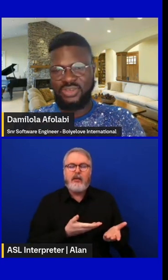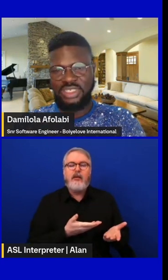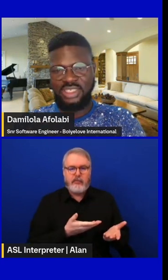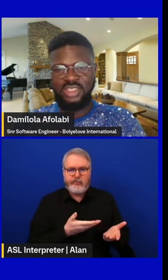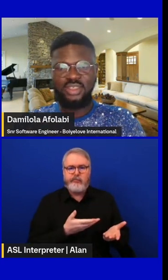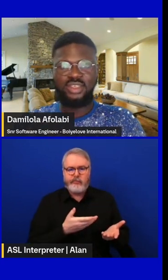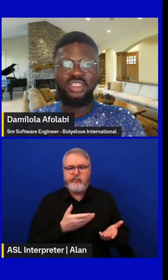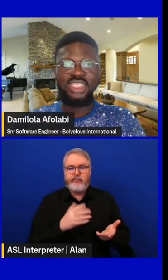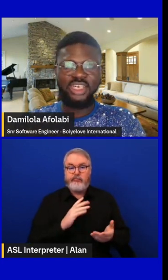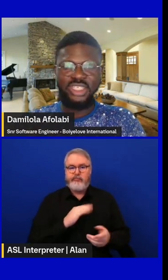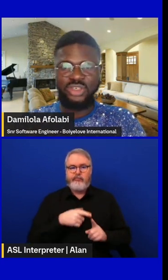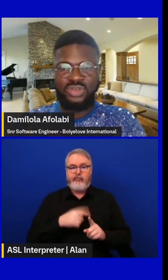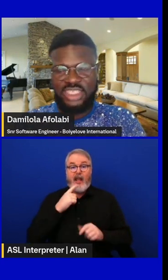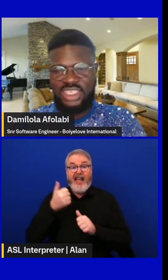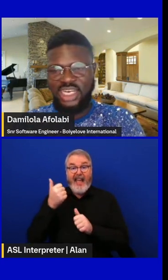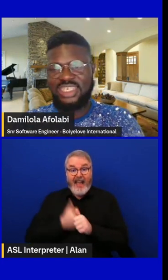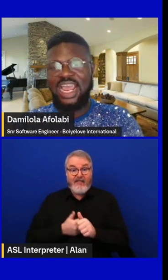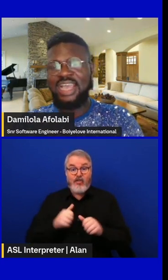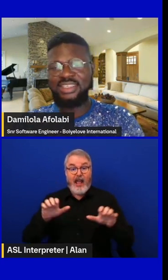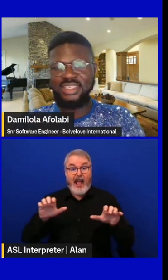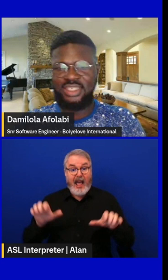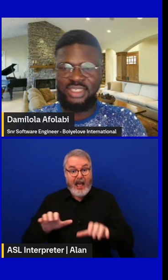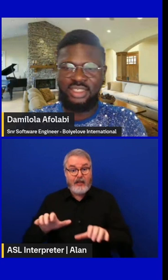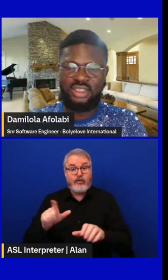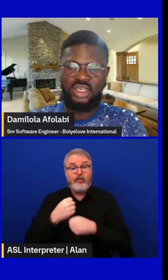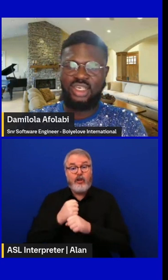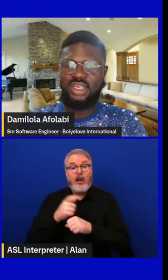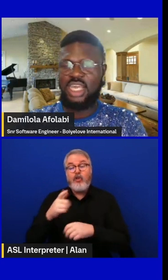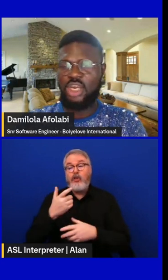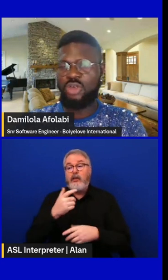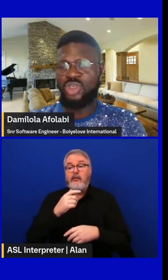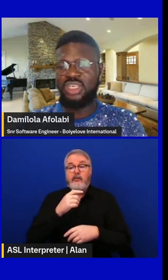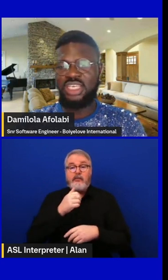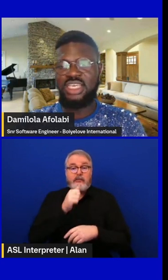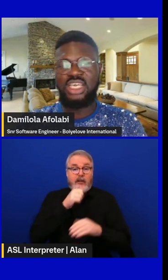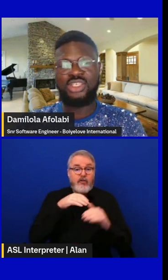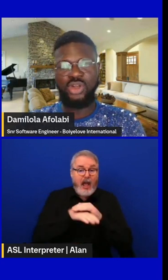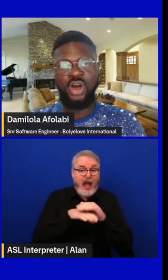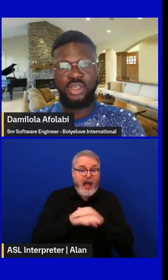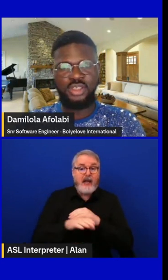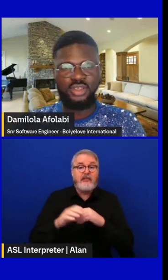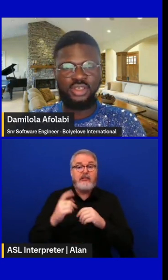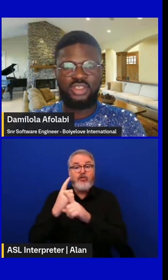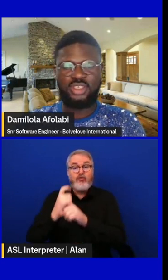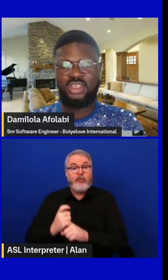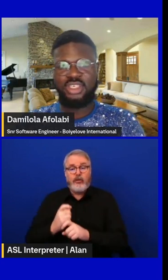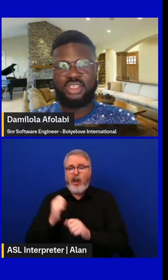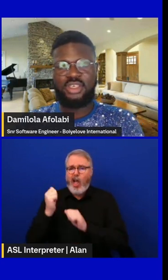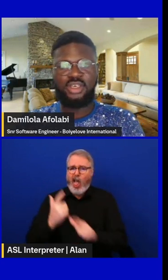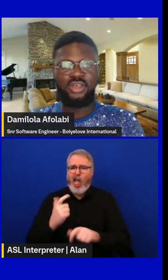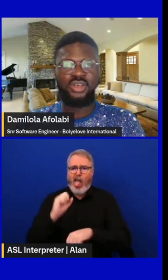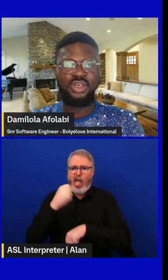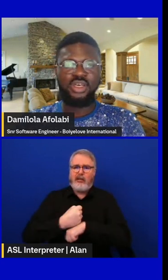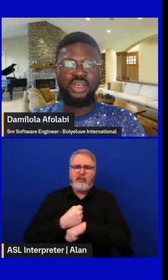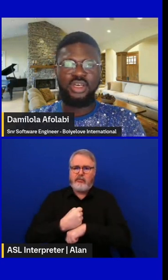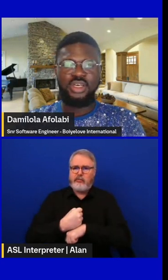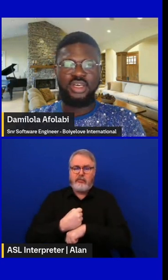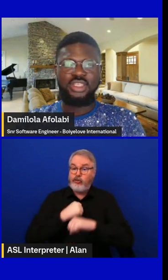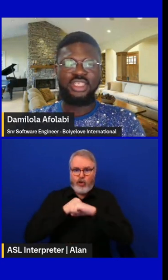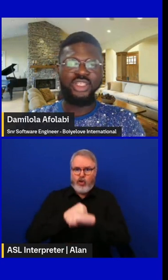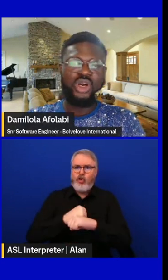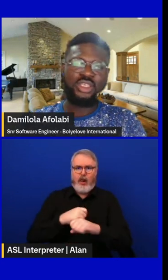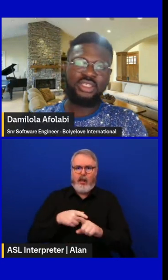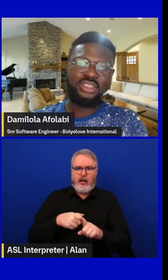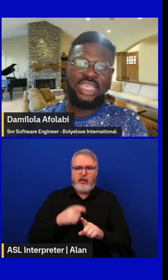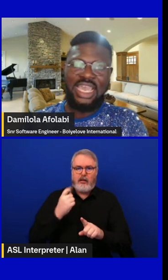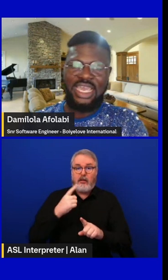a secret, generating credentials, and accessing encryption key is logged securely.